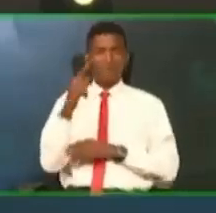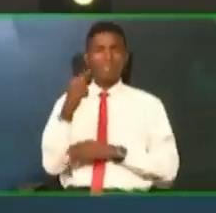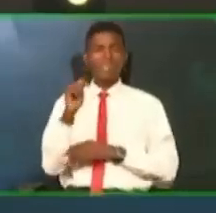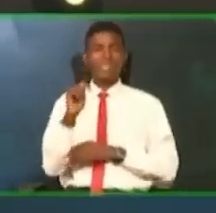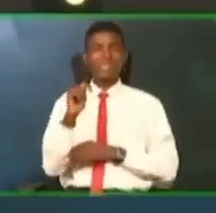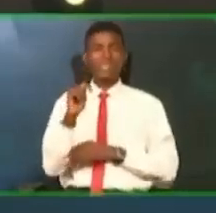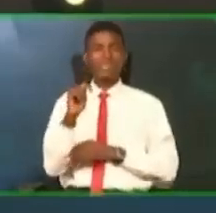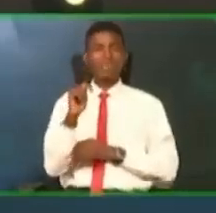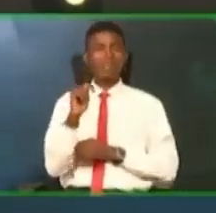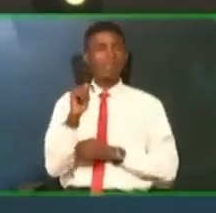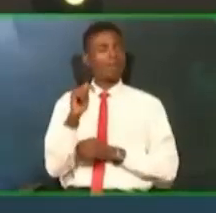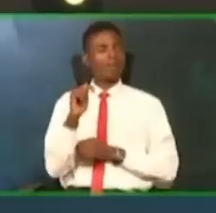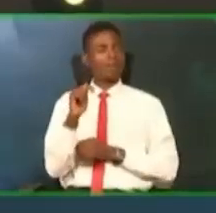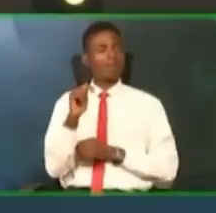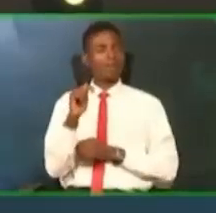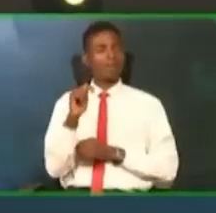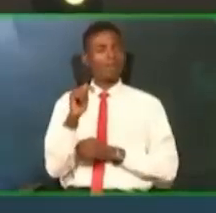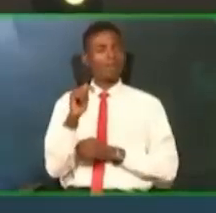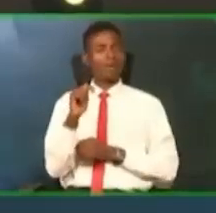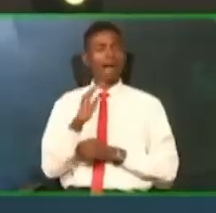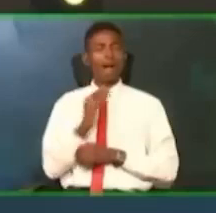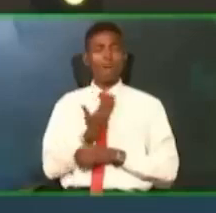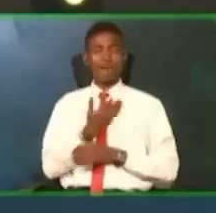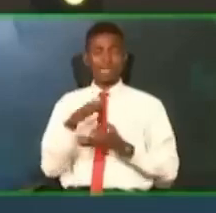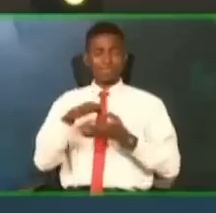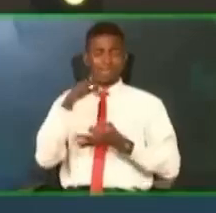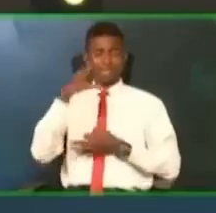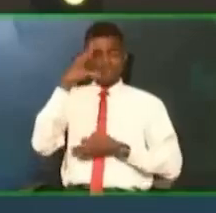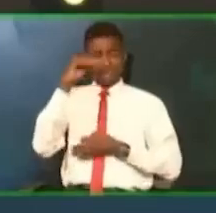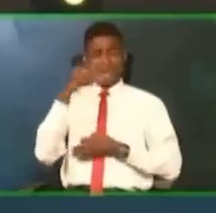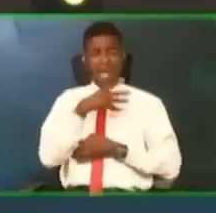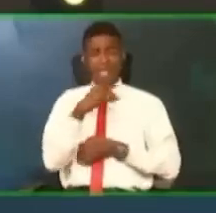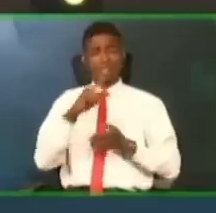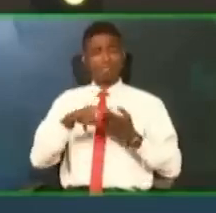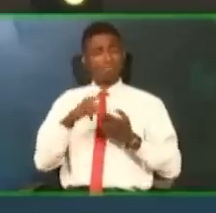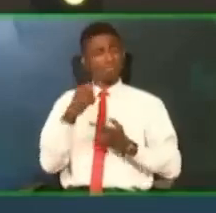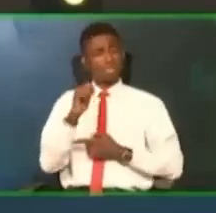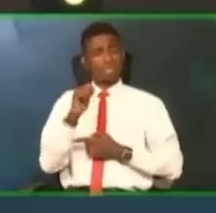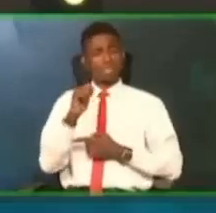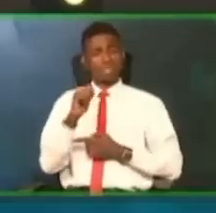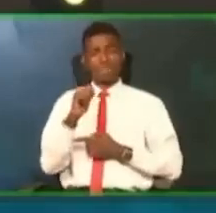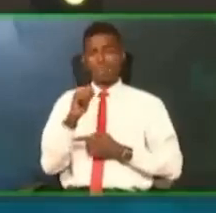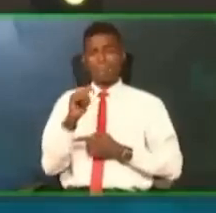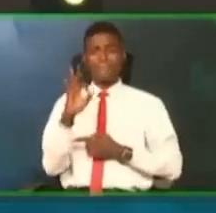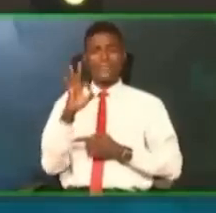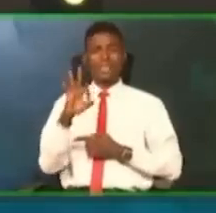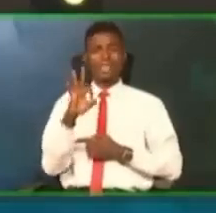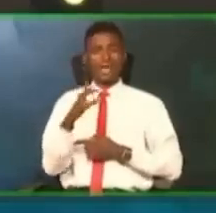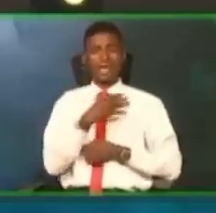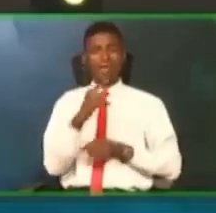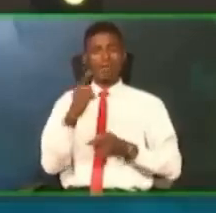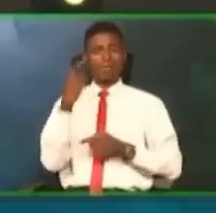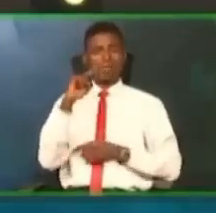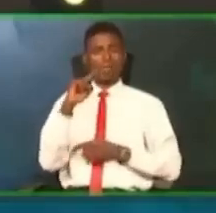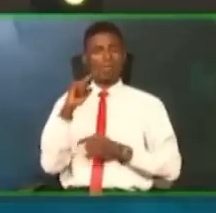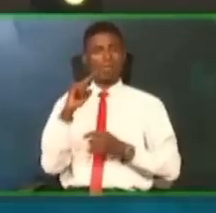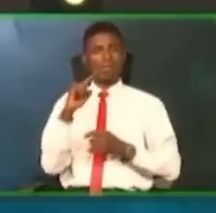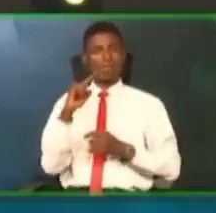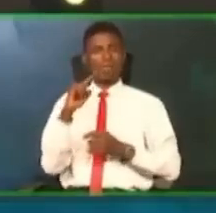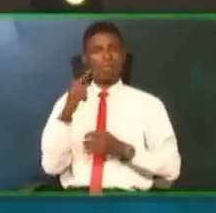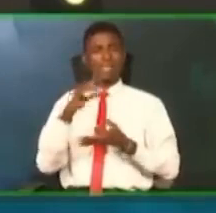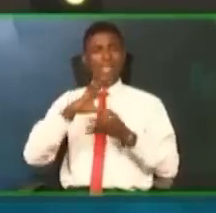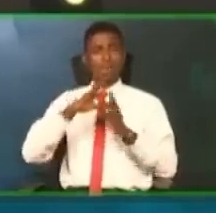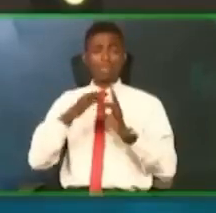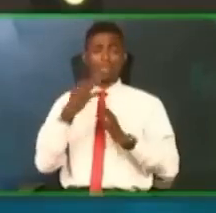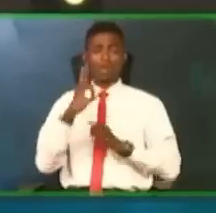ascendance of our spirit man, but to the ministry of the word for the transformation that interprets his speakings, so that we